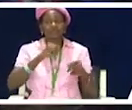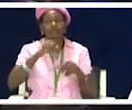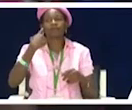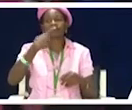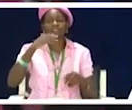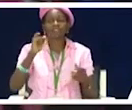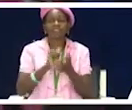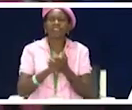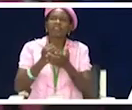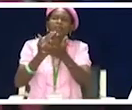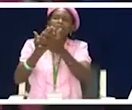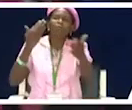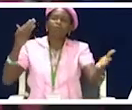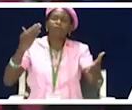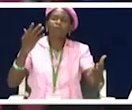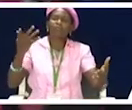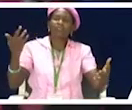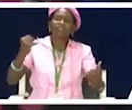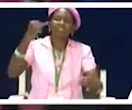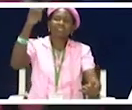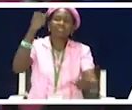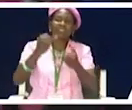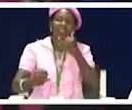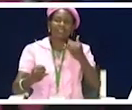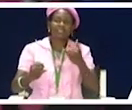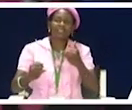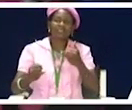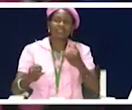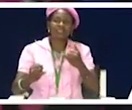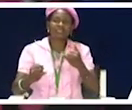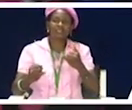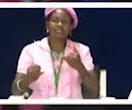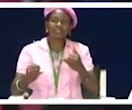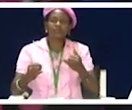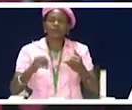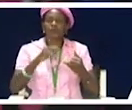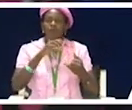They said before the last tadpole will die,